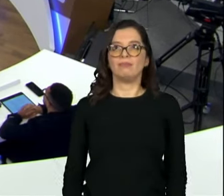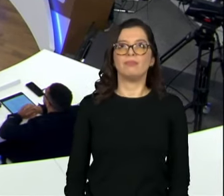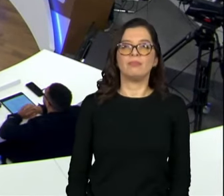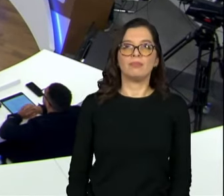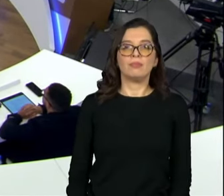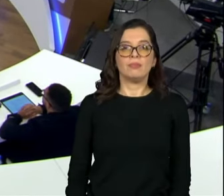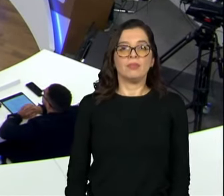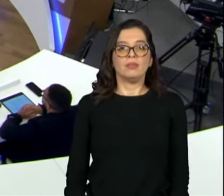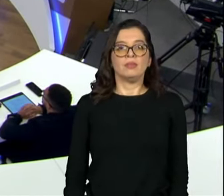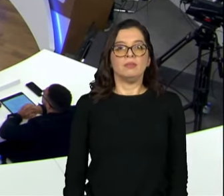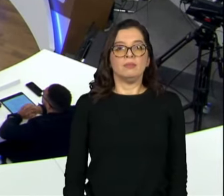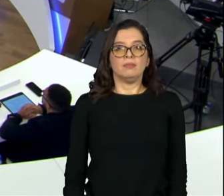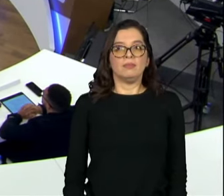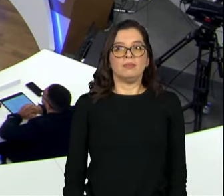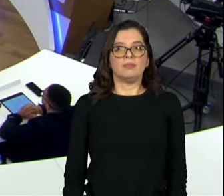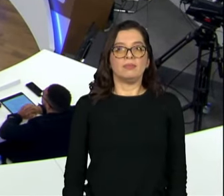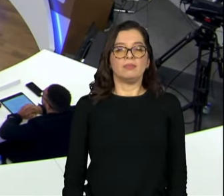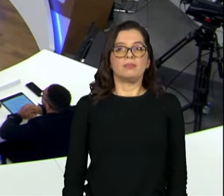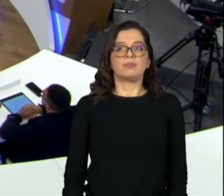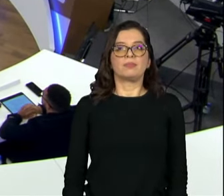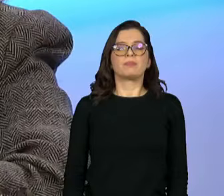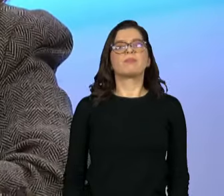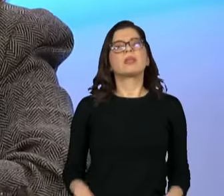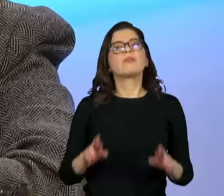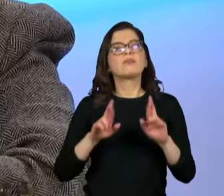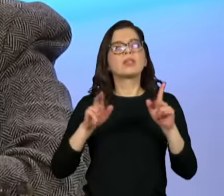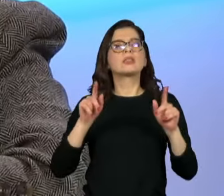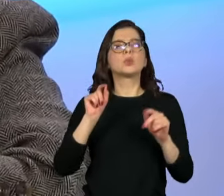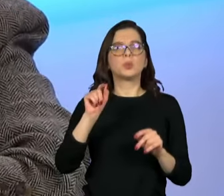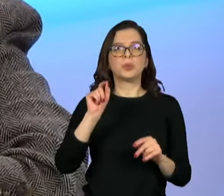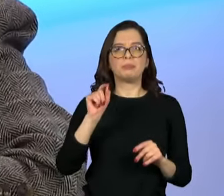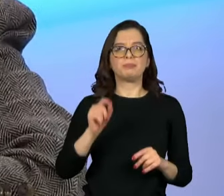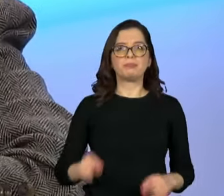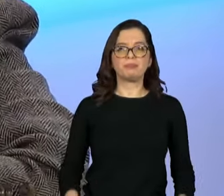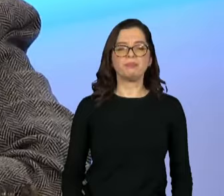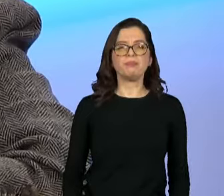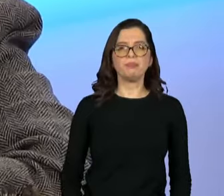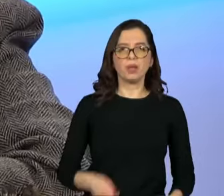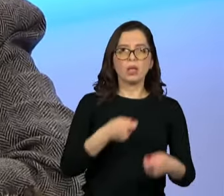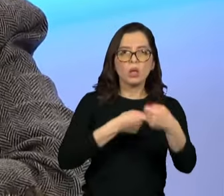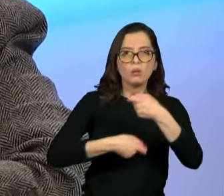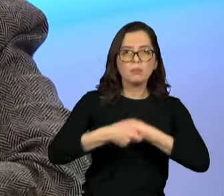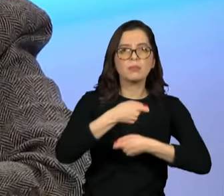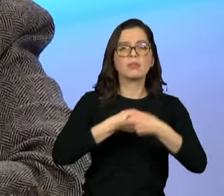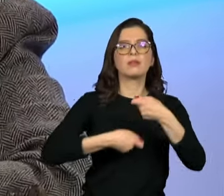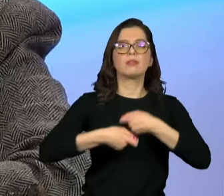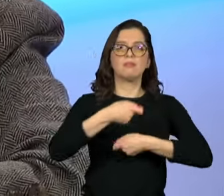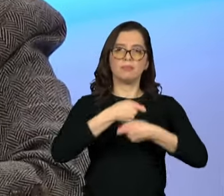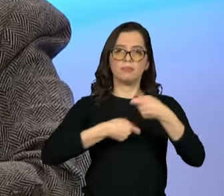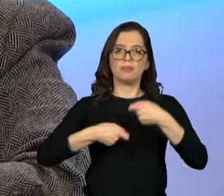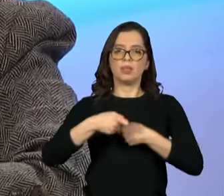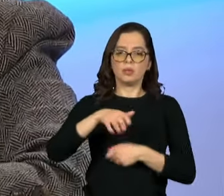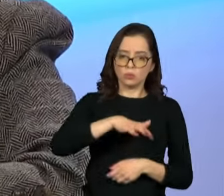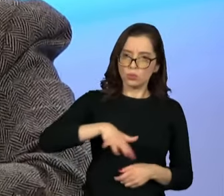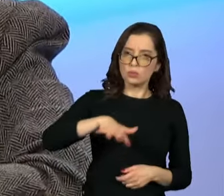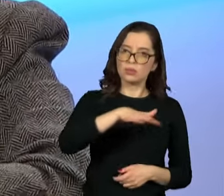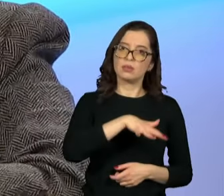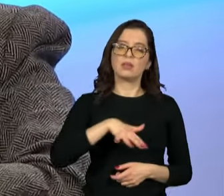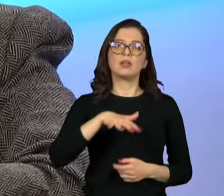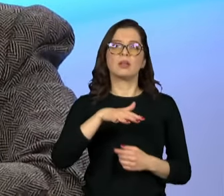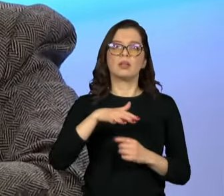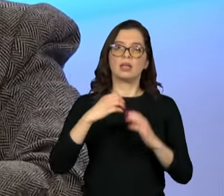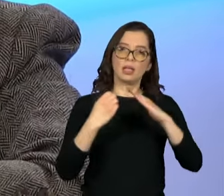Professor, qual é a diferença de economia de mercado e de sociedade de mercado? Dava para escrever uma